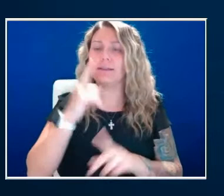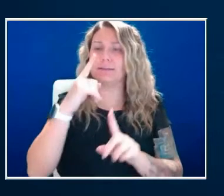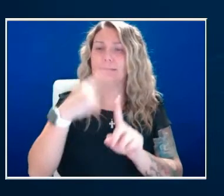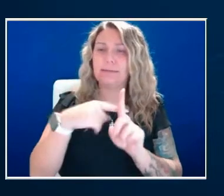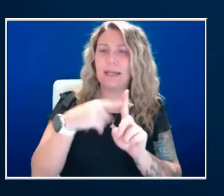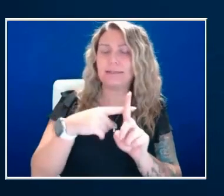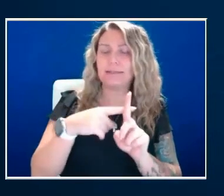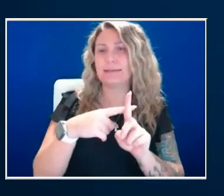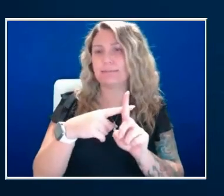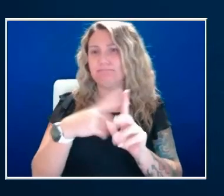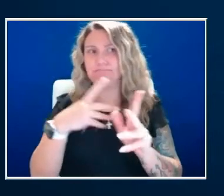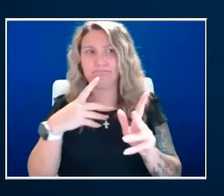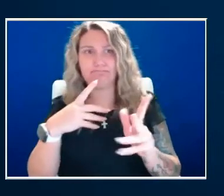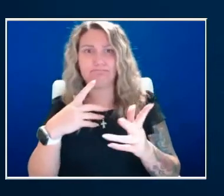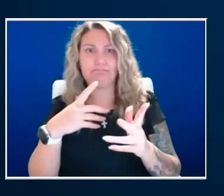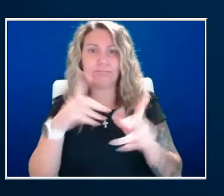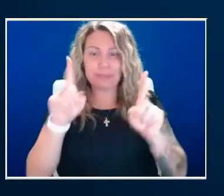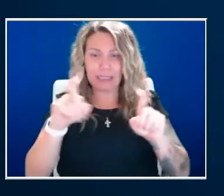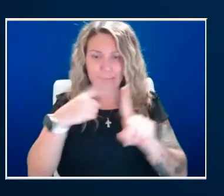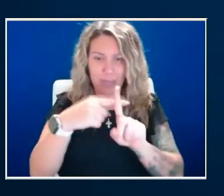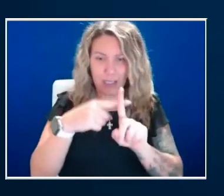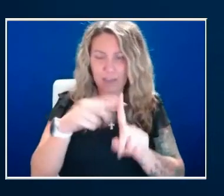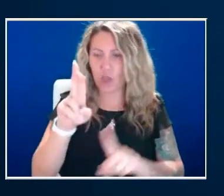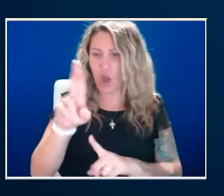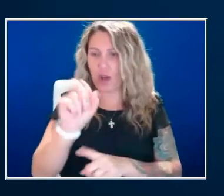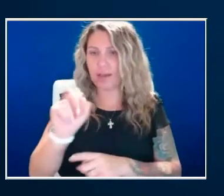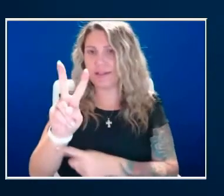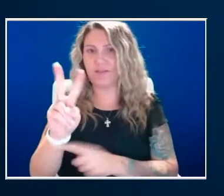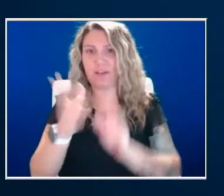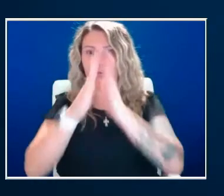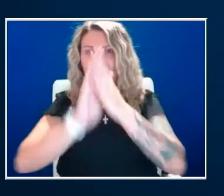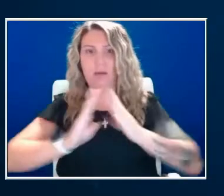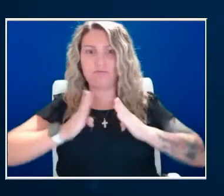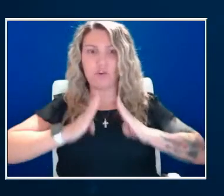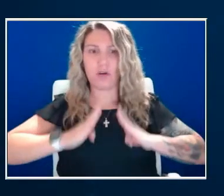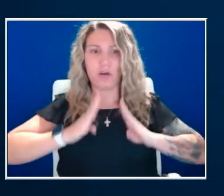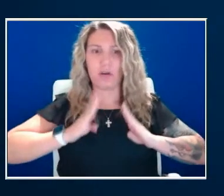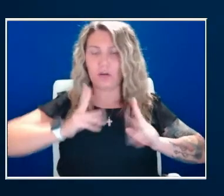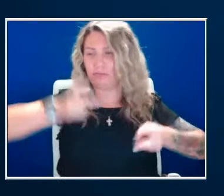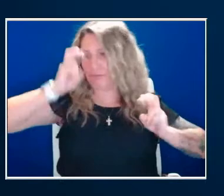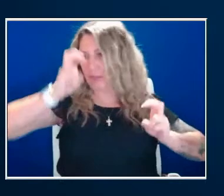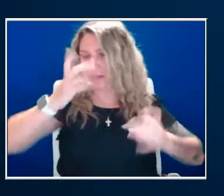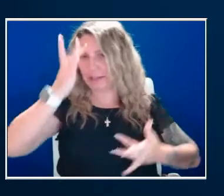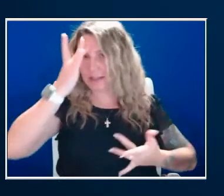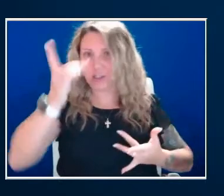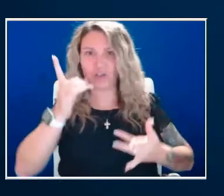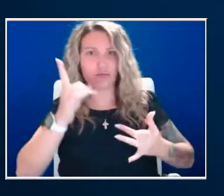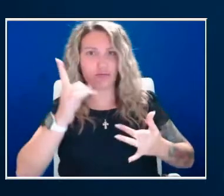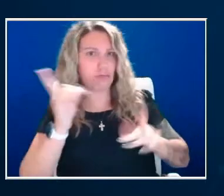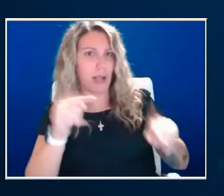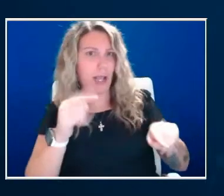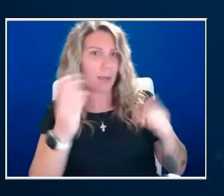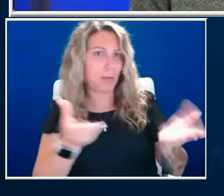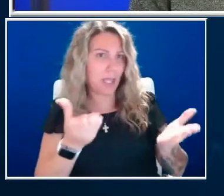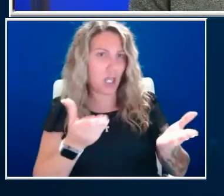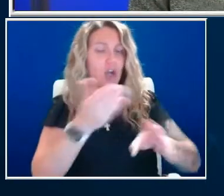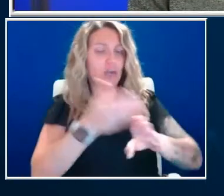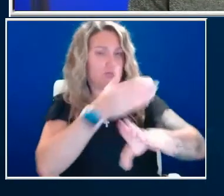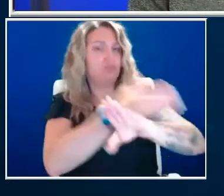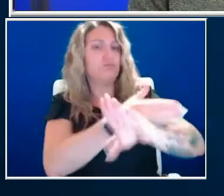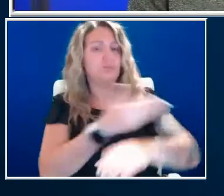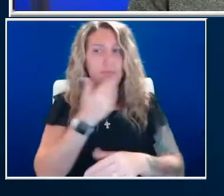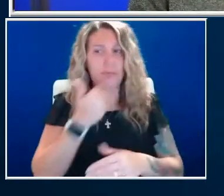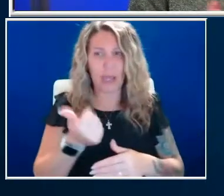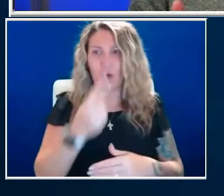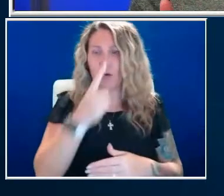bronchitis. She was sick, really sick, for 2 weeks. She came here. She says she's doing much better thanks to her docs here.